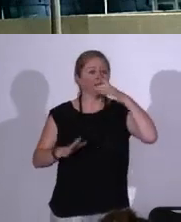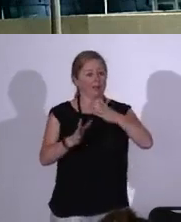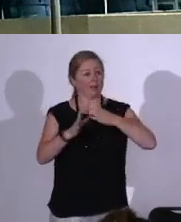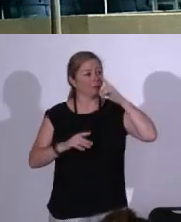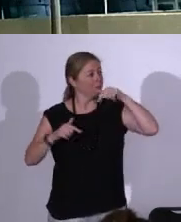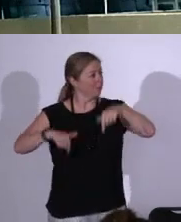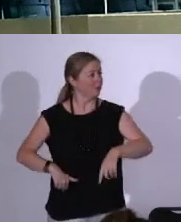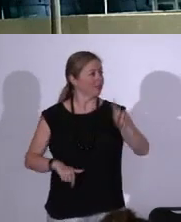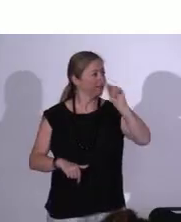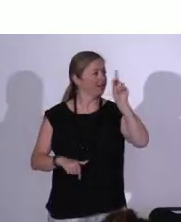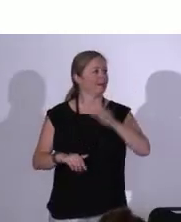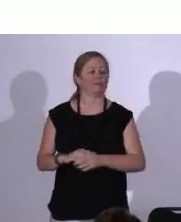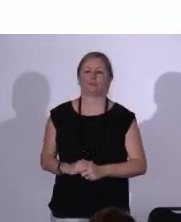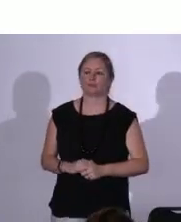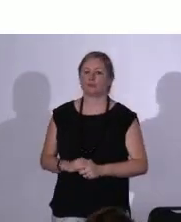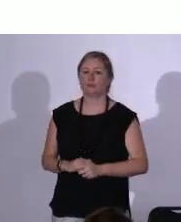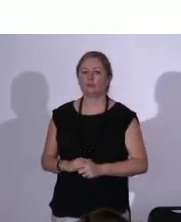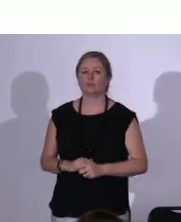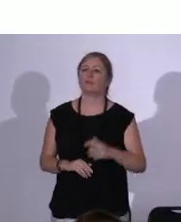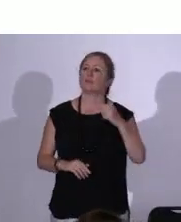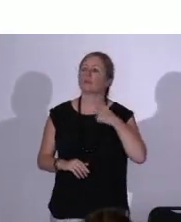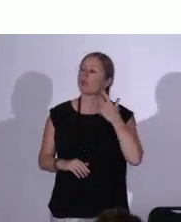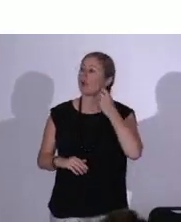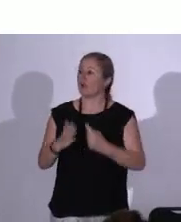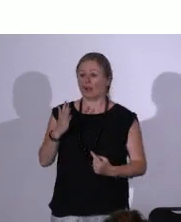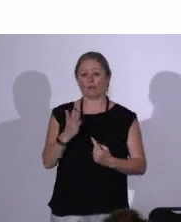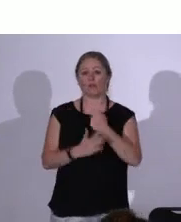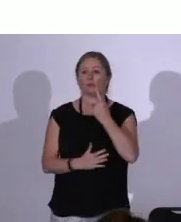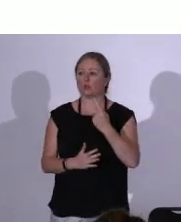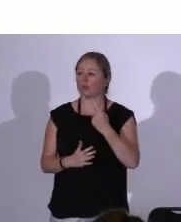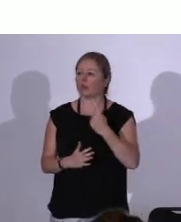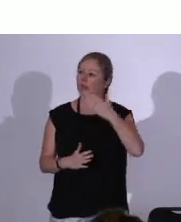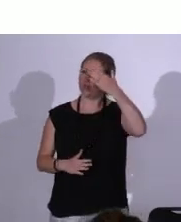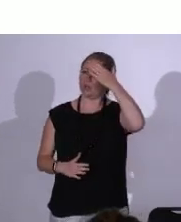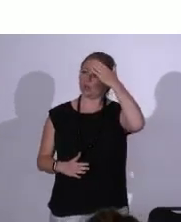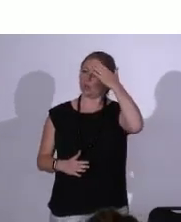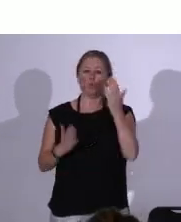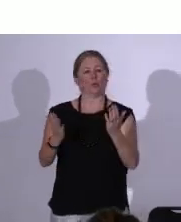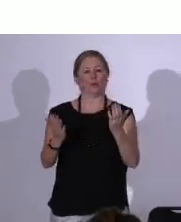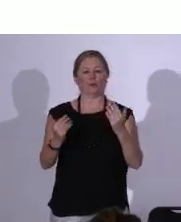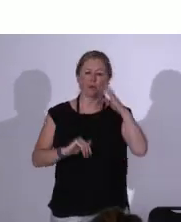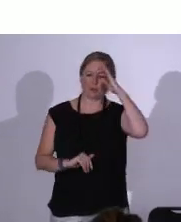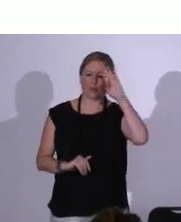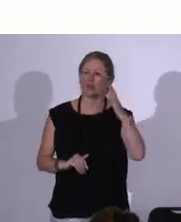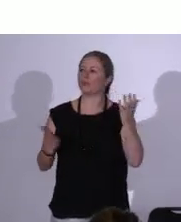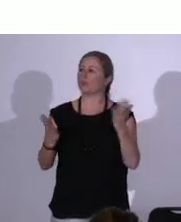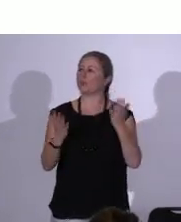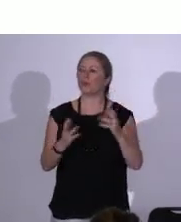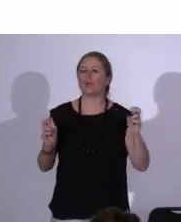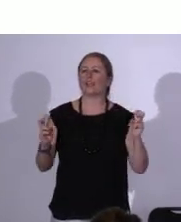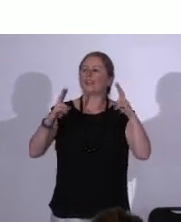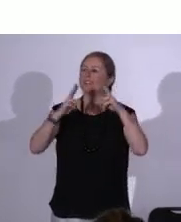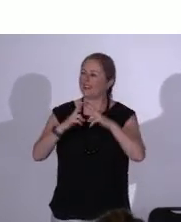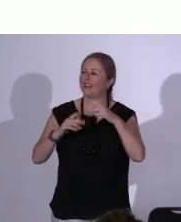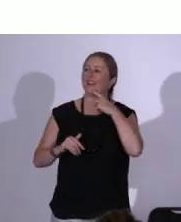today. I had the opportunity to listen to an elder do a welcome to country in Sydney, and they shared the story about when you come